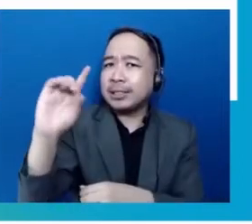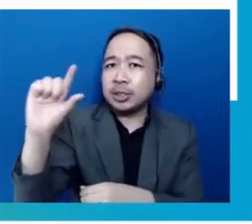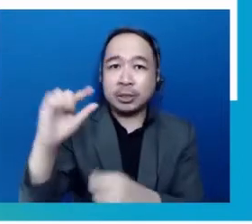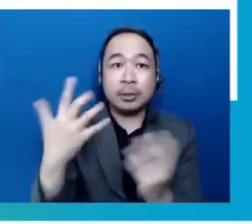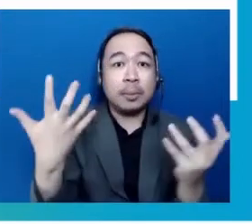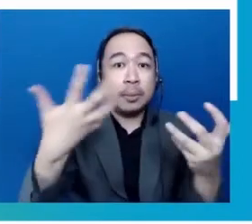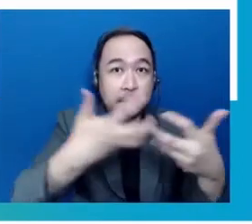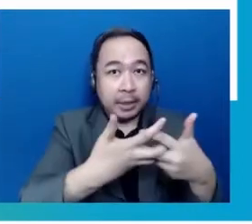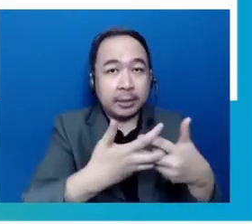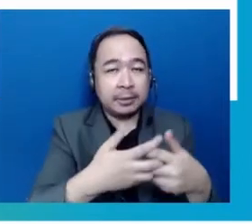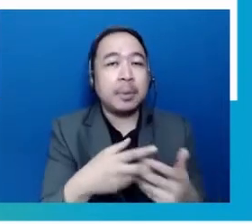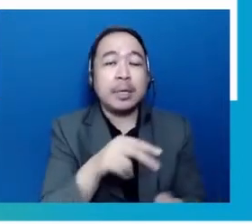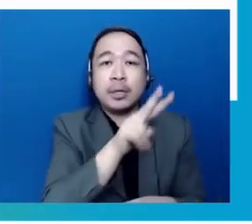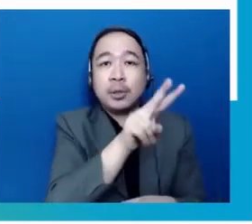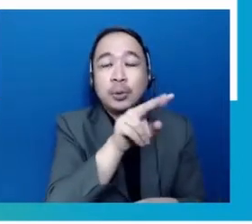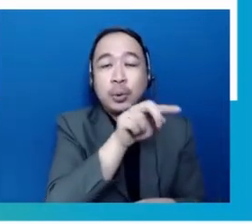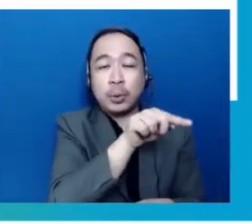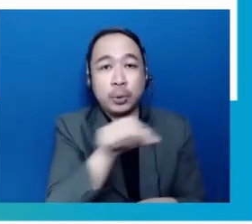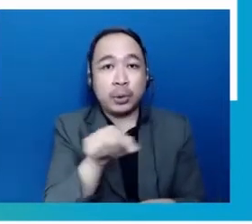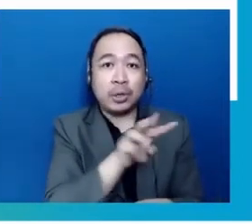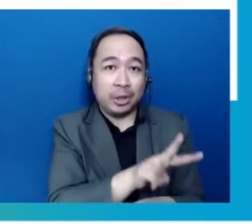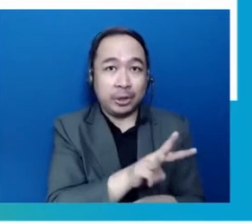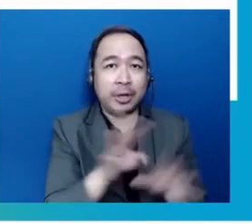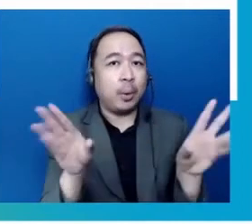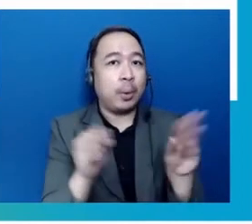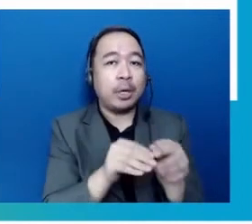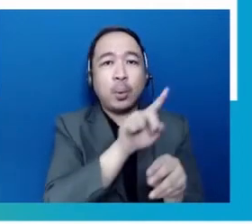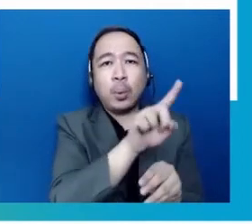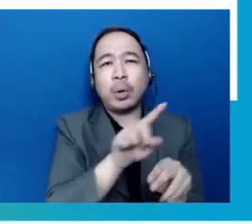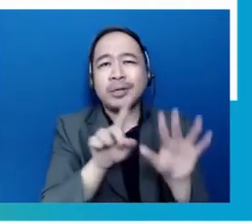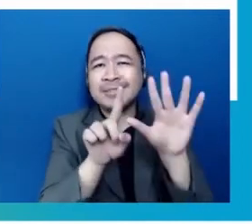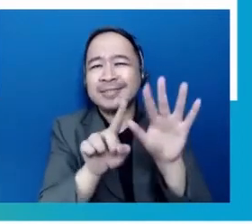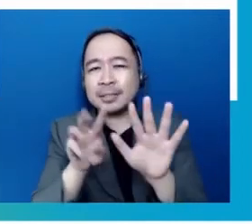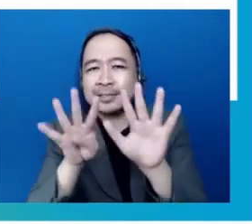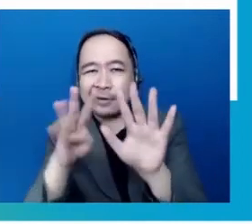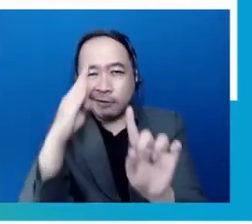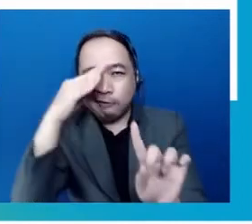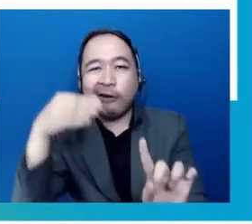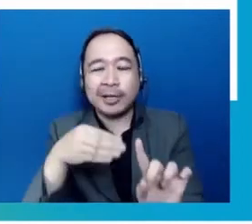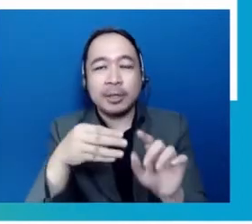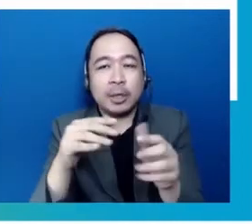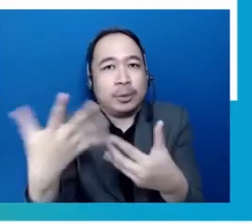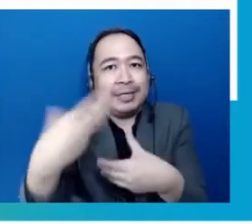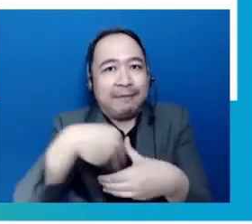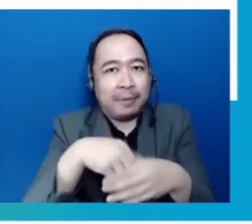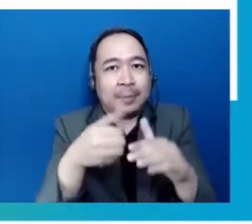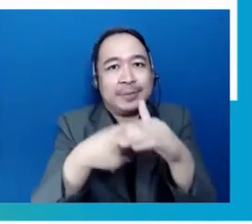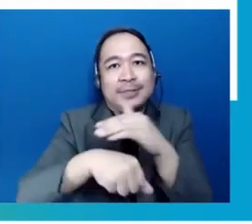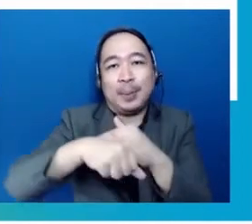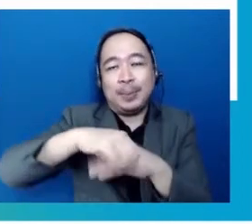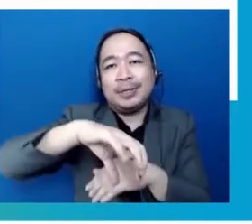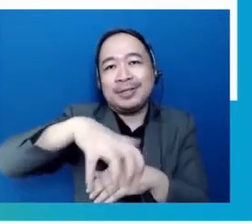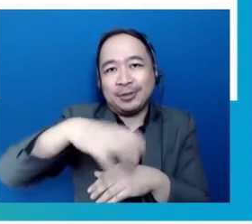the 169 SDG targets involve subnational governments, as you know. So we will work